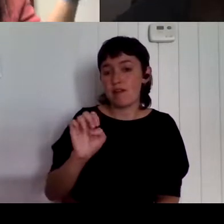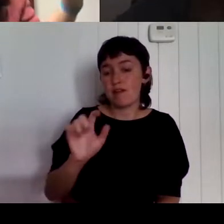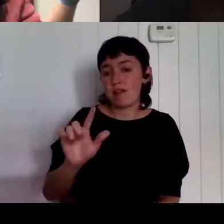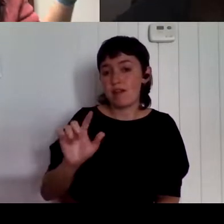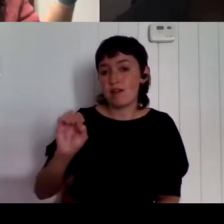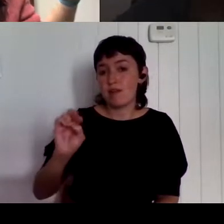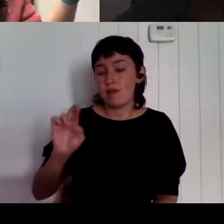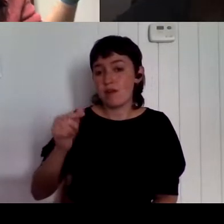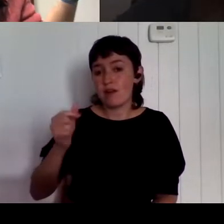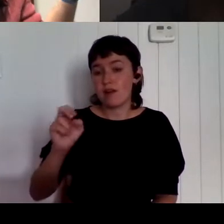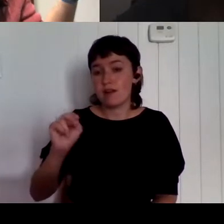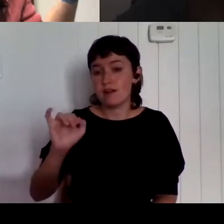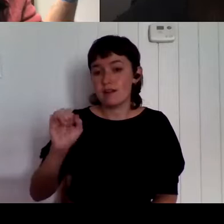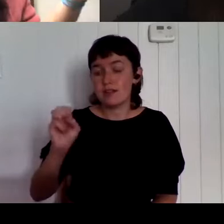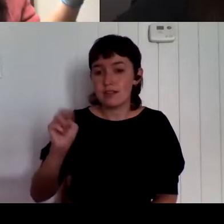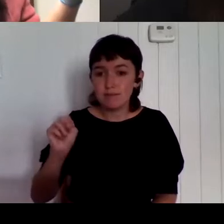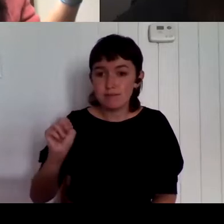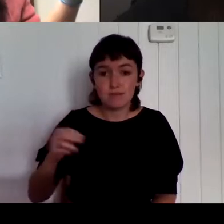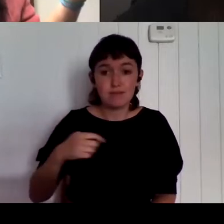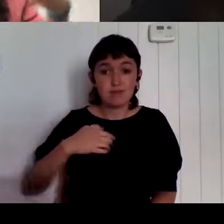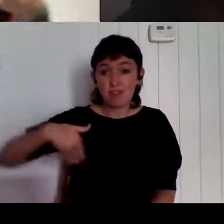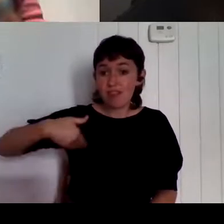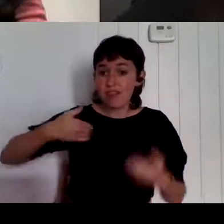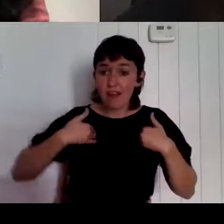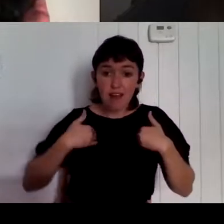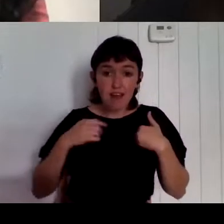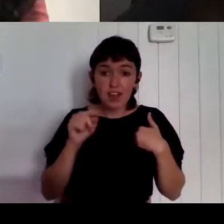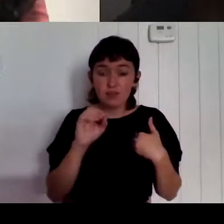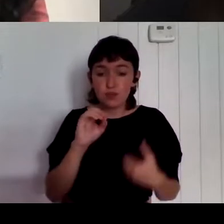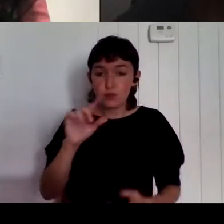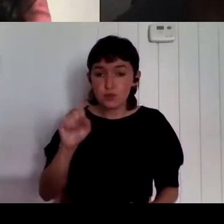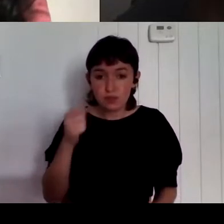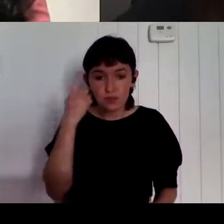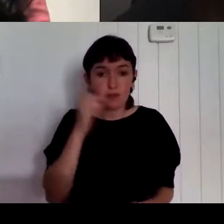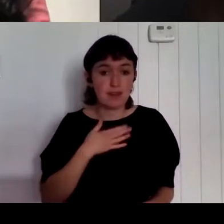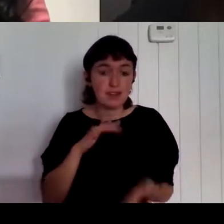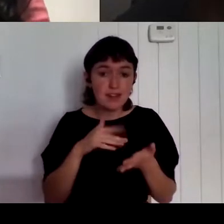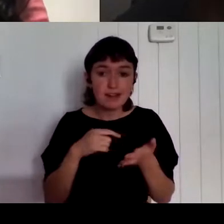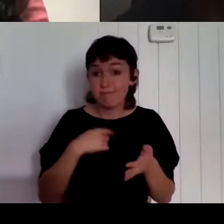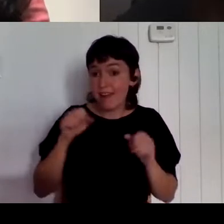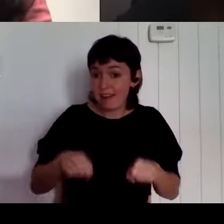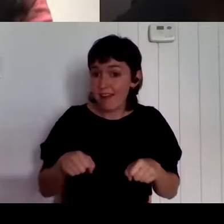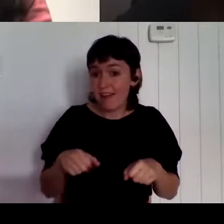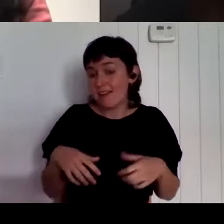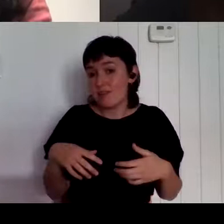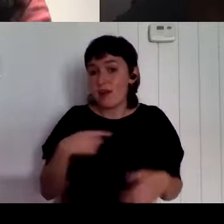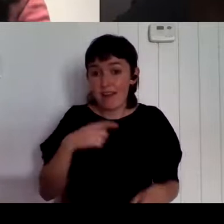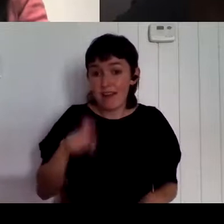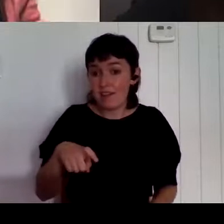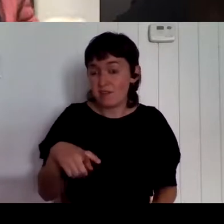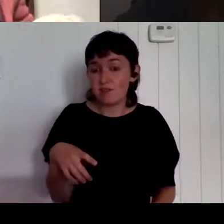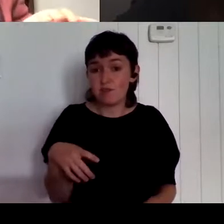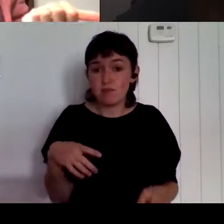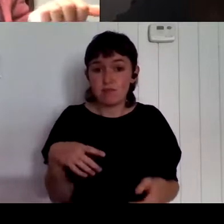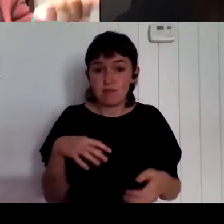tools or figure out if I can make any of these tools or ask a lot of people if they're tools that work in fruit flies might